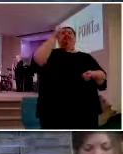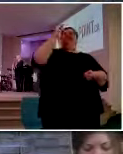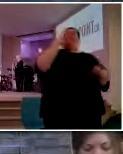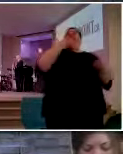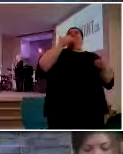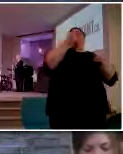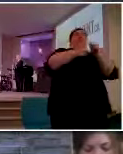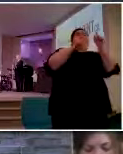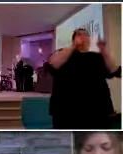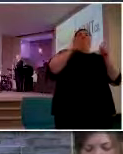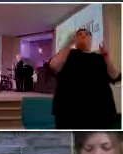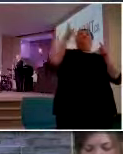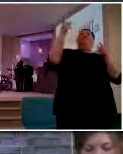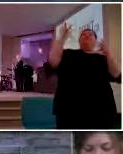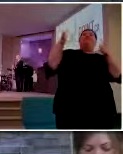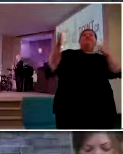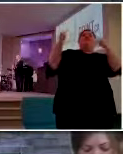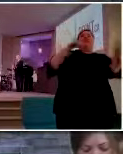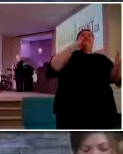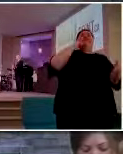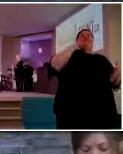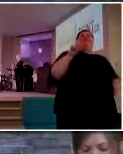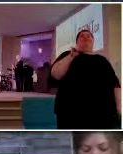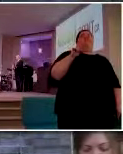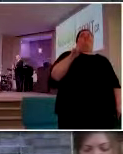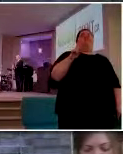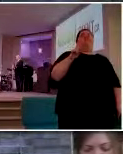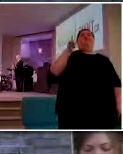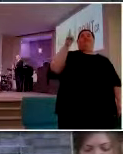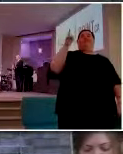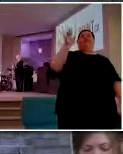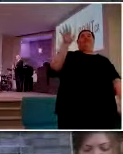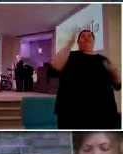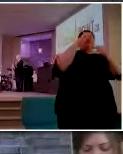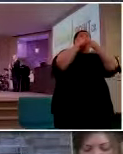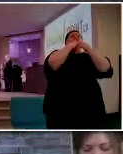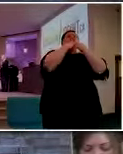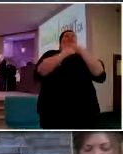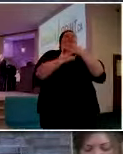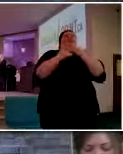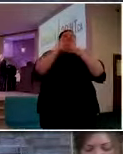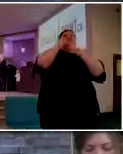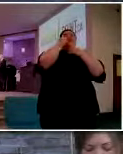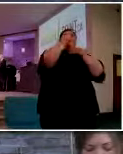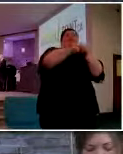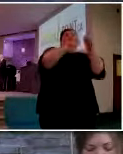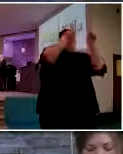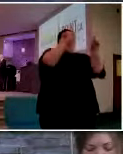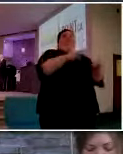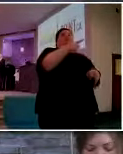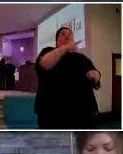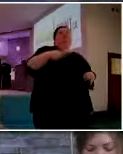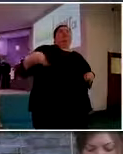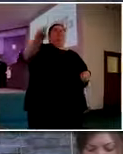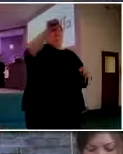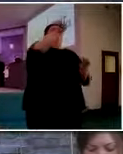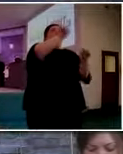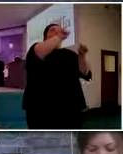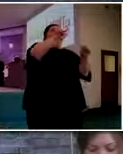for. Every person that You shed Your blood for, God. Every one of us was the same.